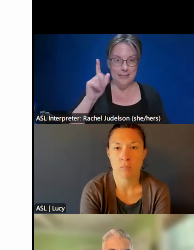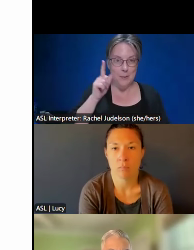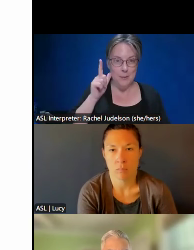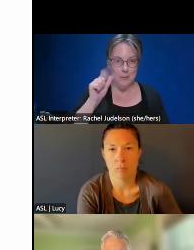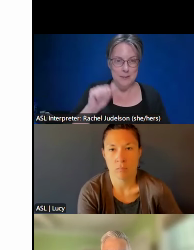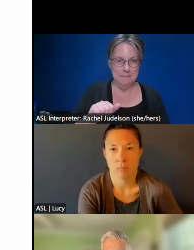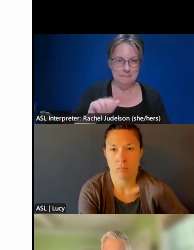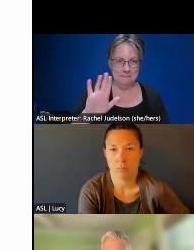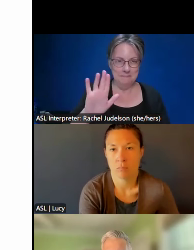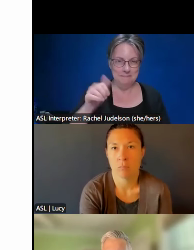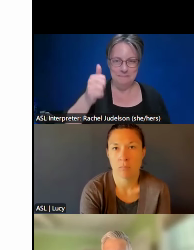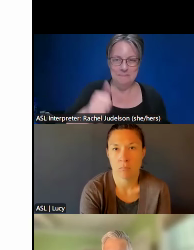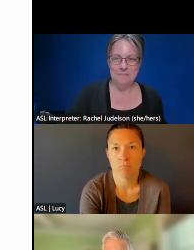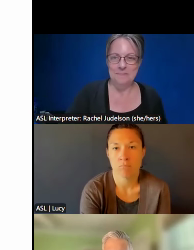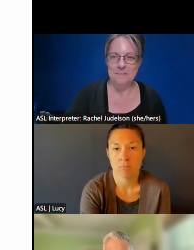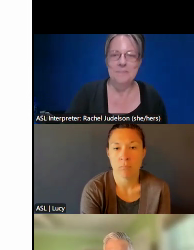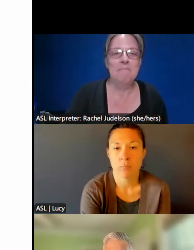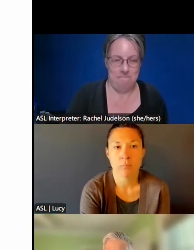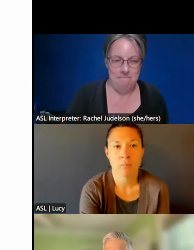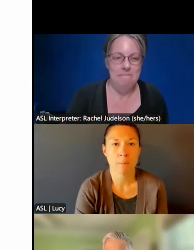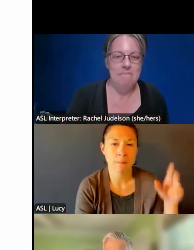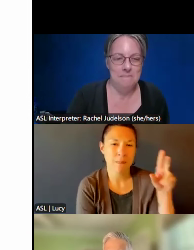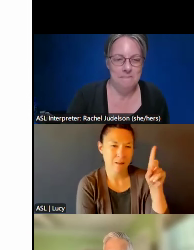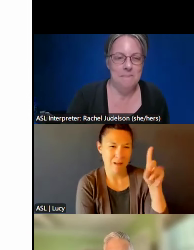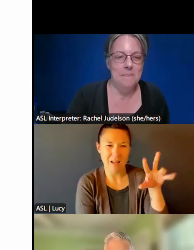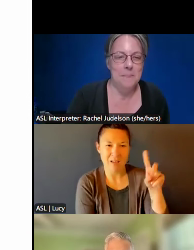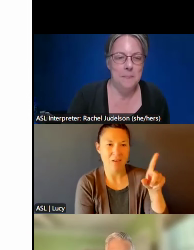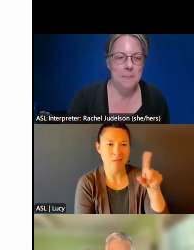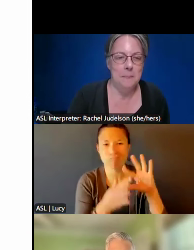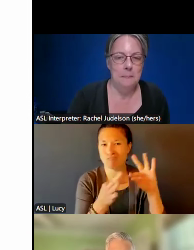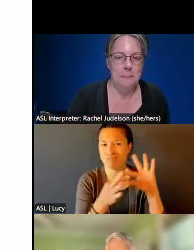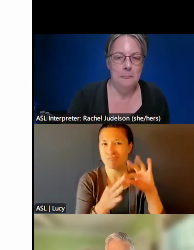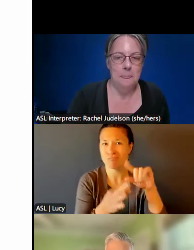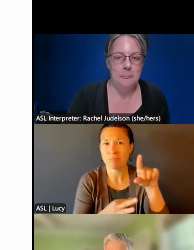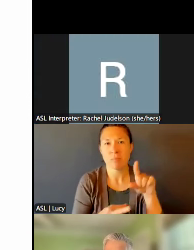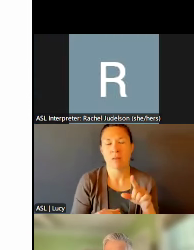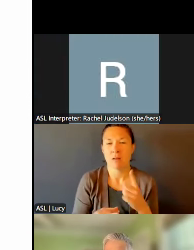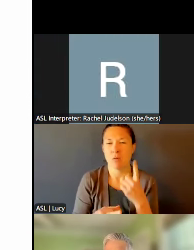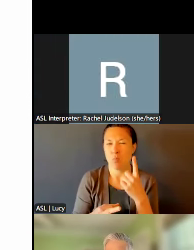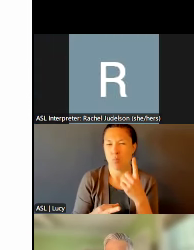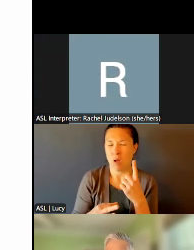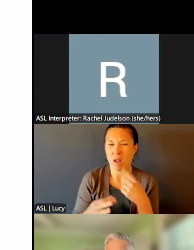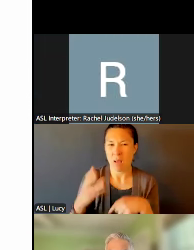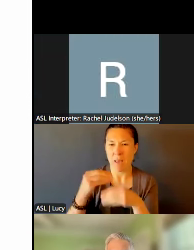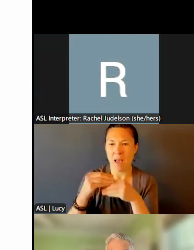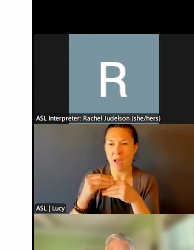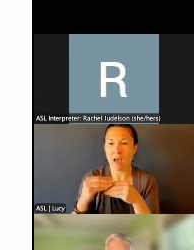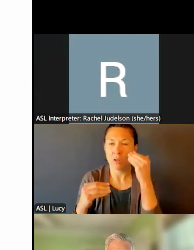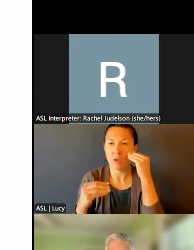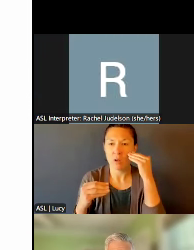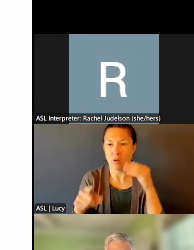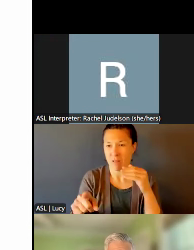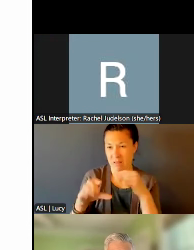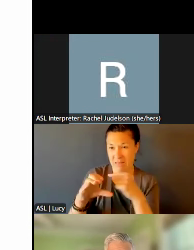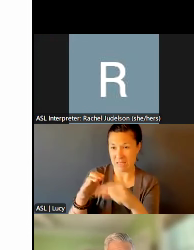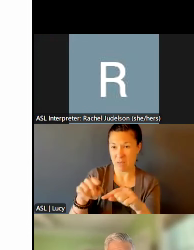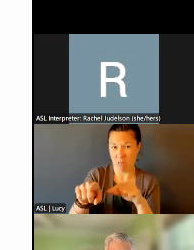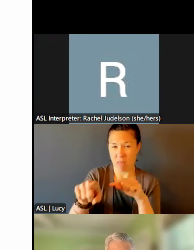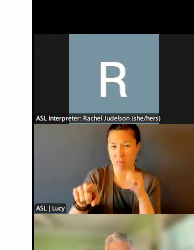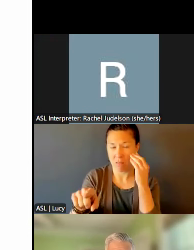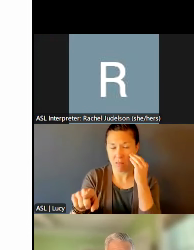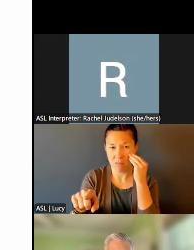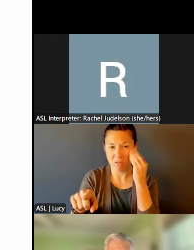Kamal, I'm going to add one little point here, just Please, because yeah. the question about the emails sent out with information about the